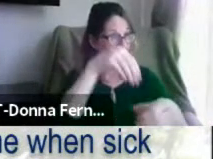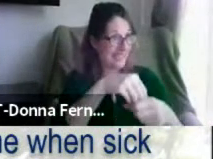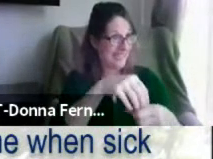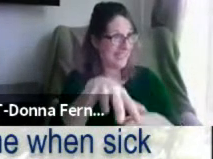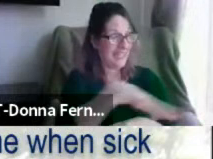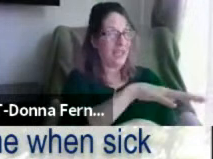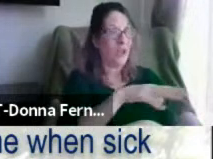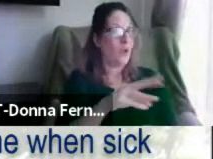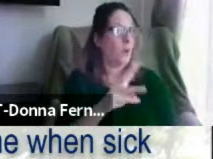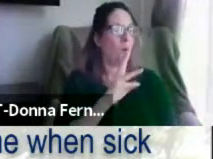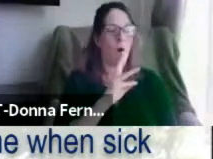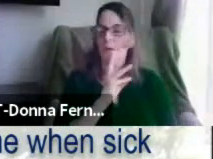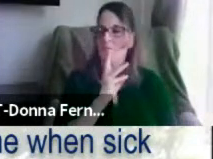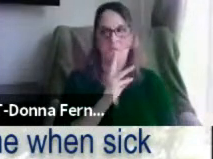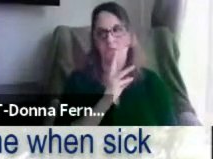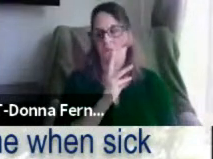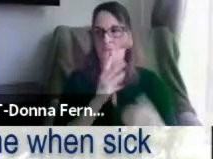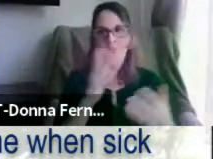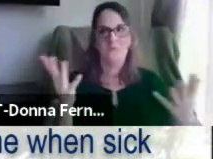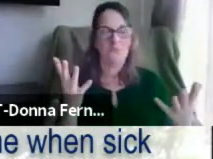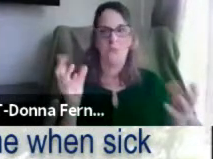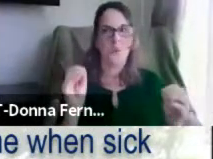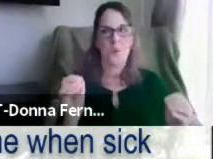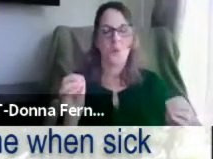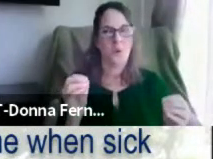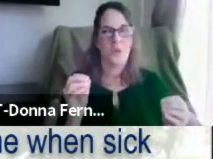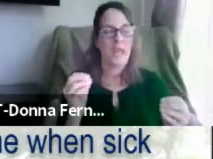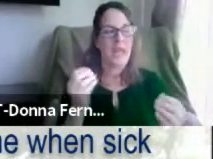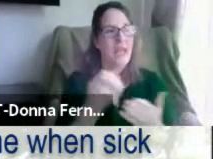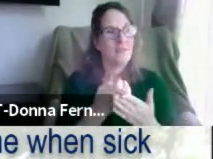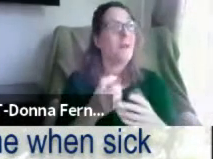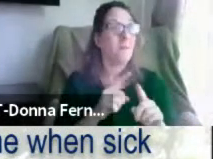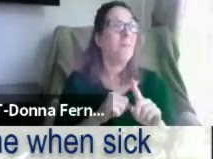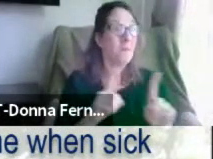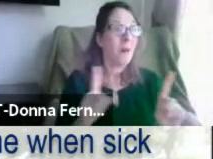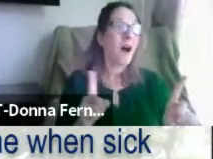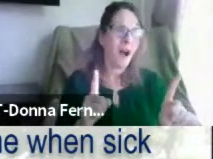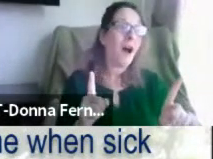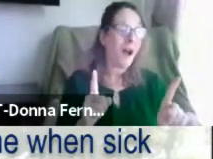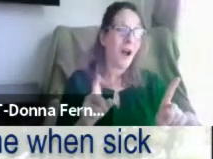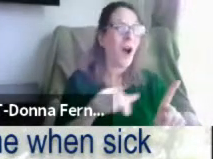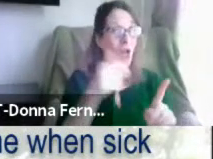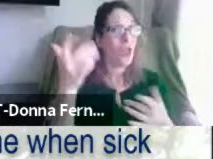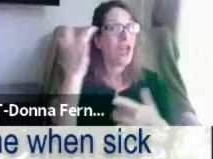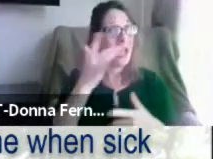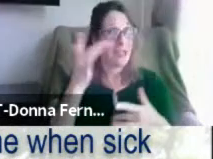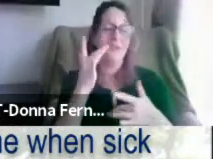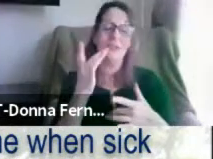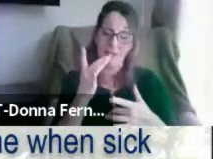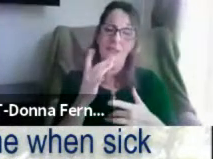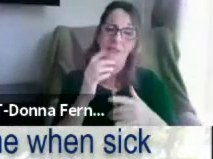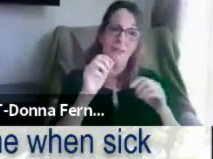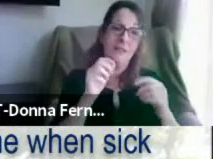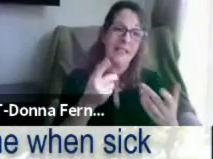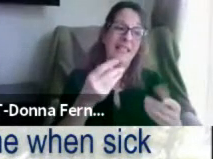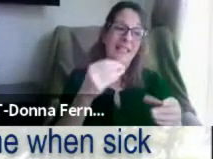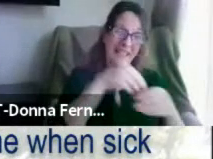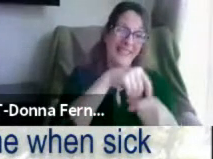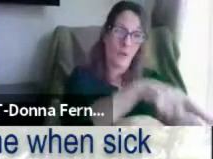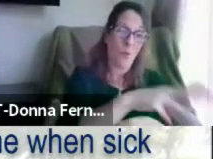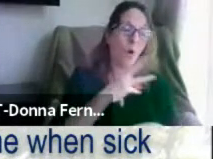so we're not going to worry about that too much. However, other illnesses are, so make sure that you're monitoring those chemicals in that